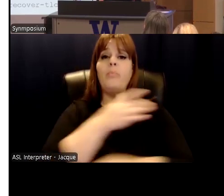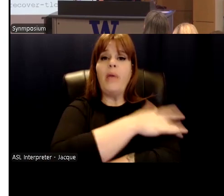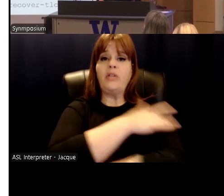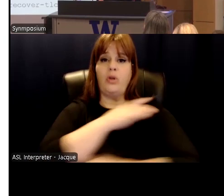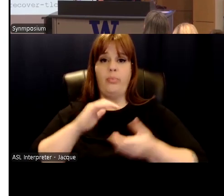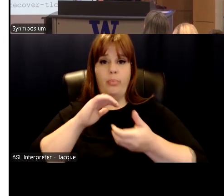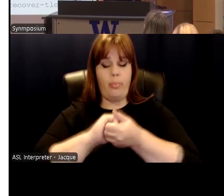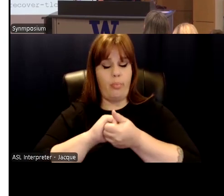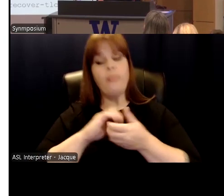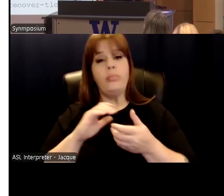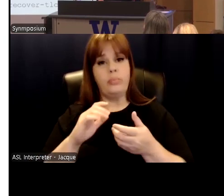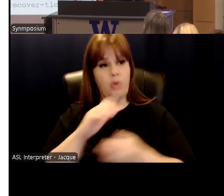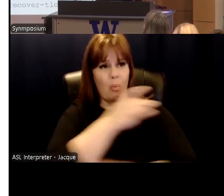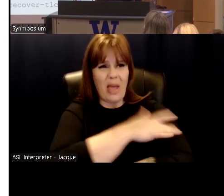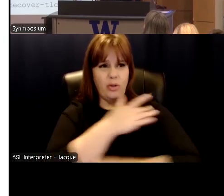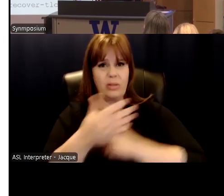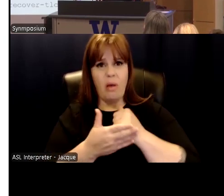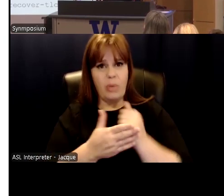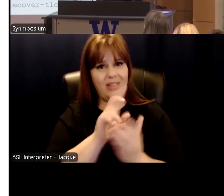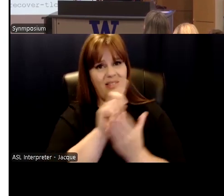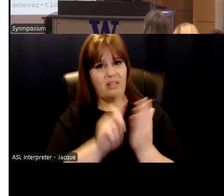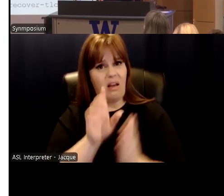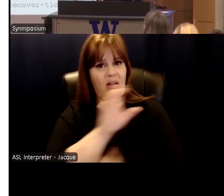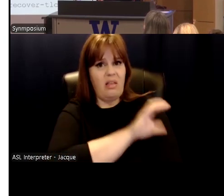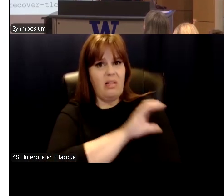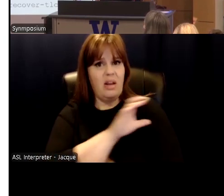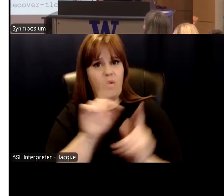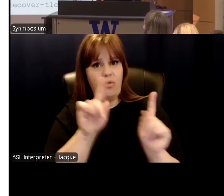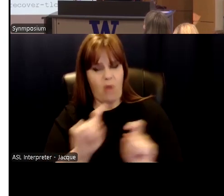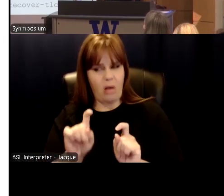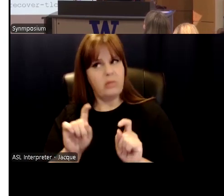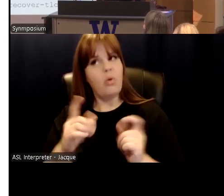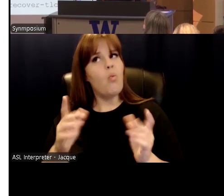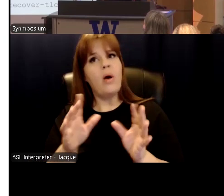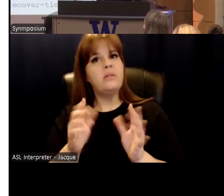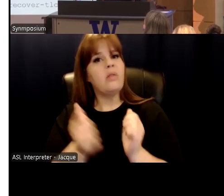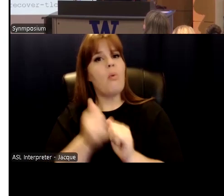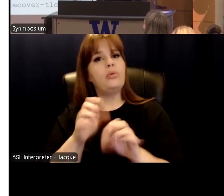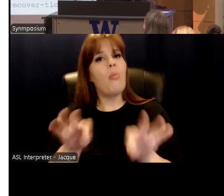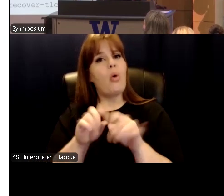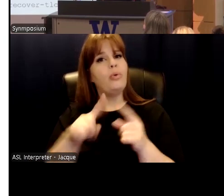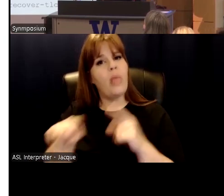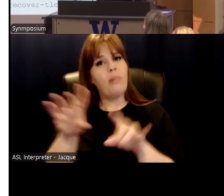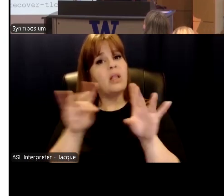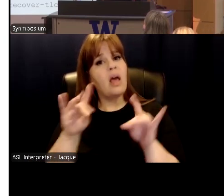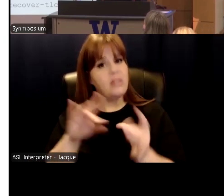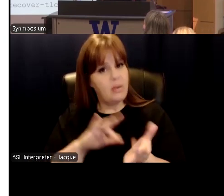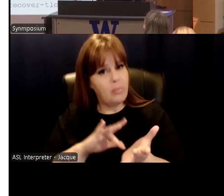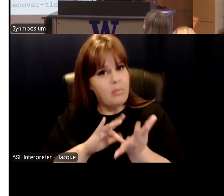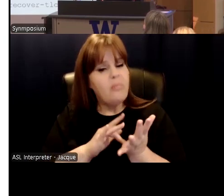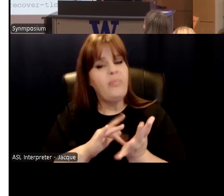design these clinical trials that would be the most pertinent to them and selecting medications that they think will be the most helpful, inclusion of these